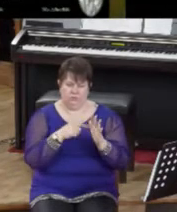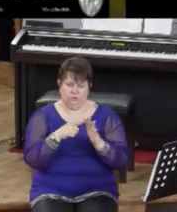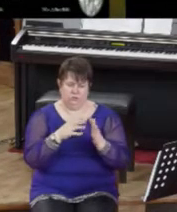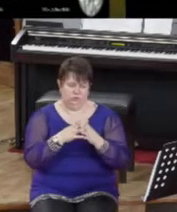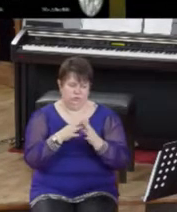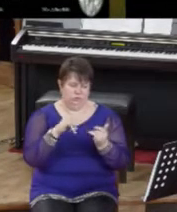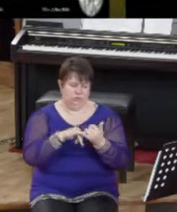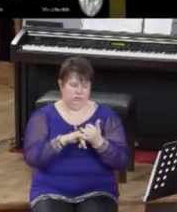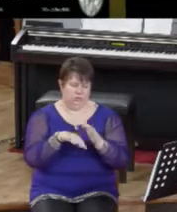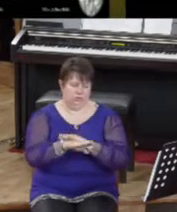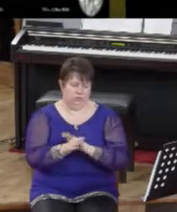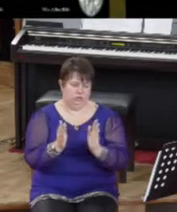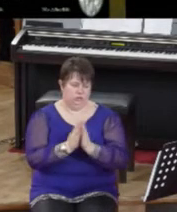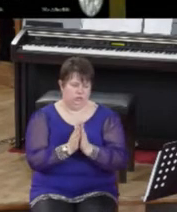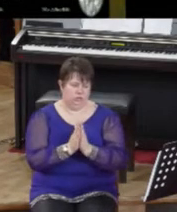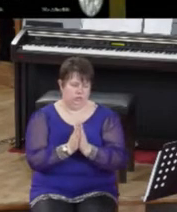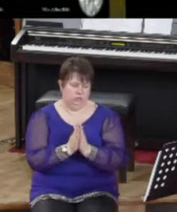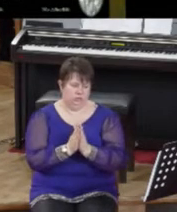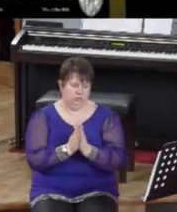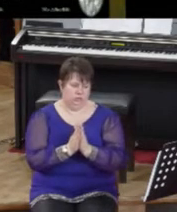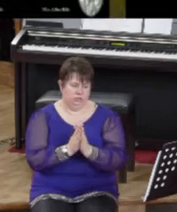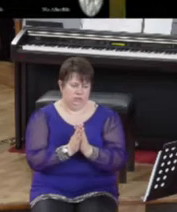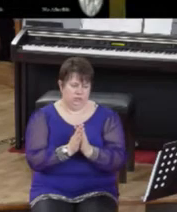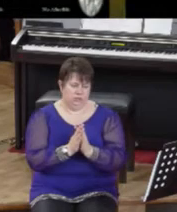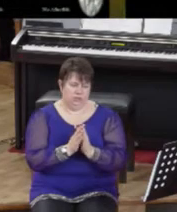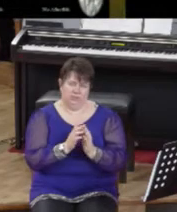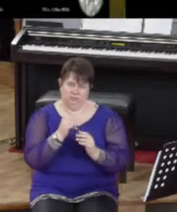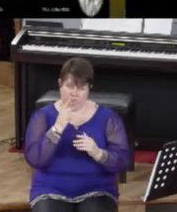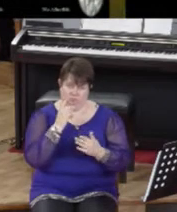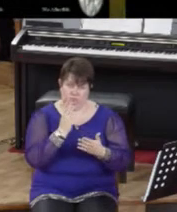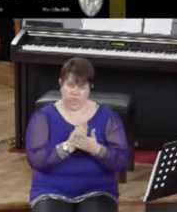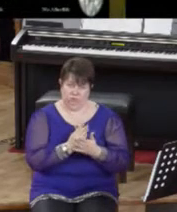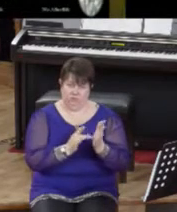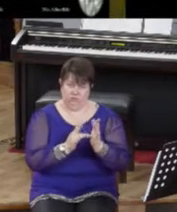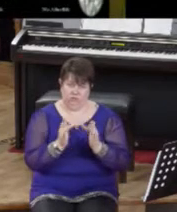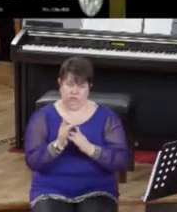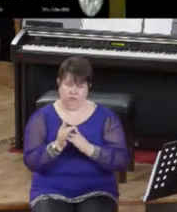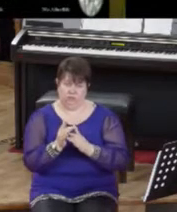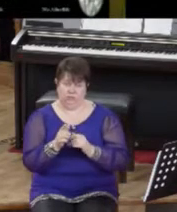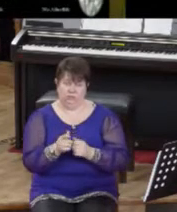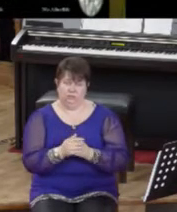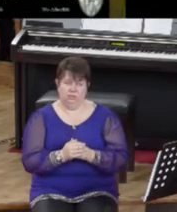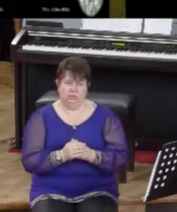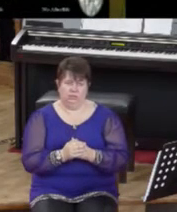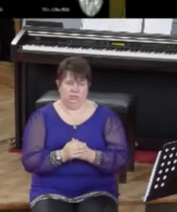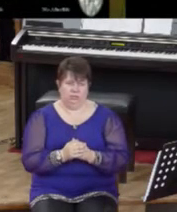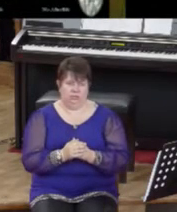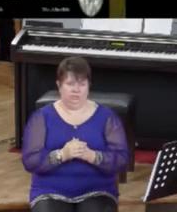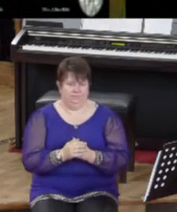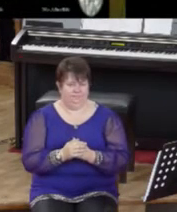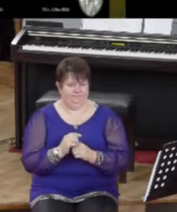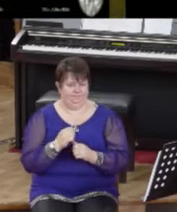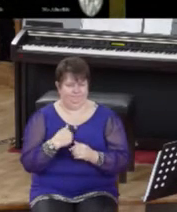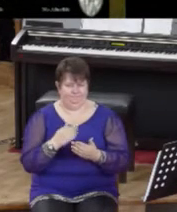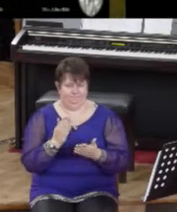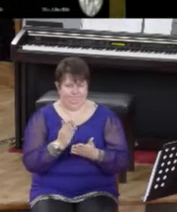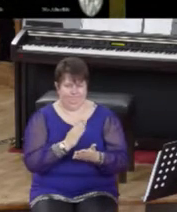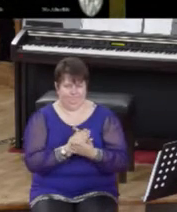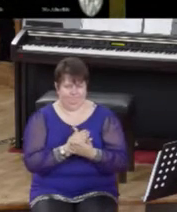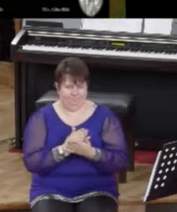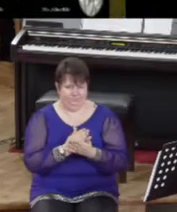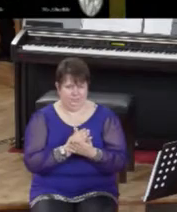church, people who'd become believers in Jesus as the Christ, had to be